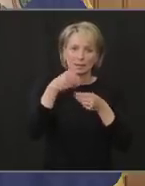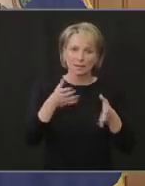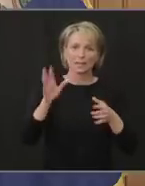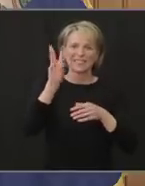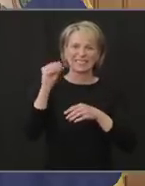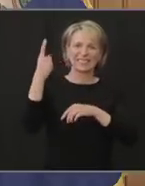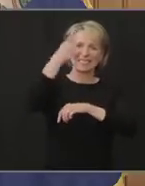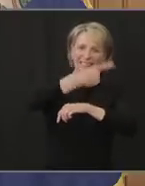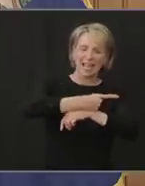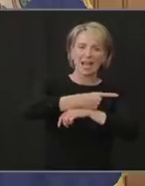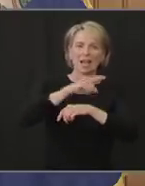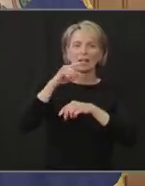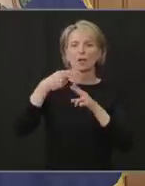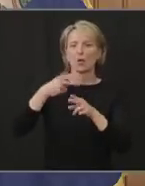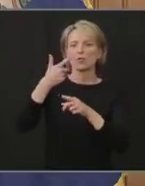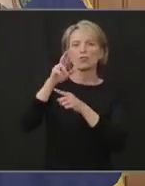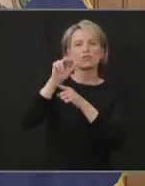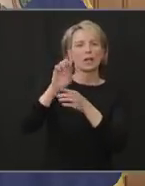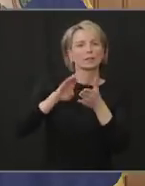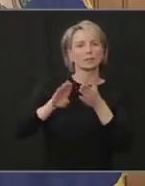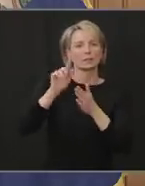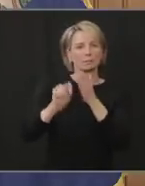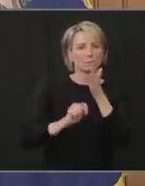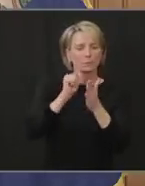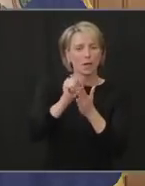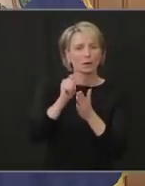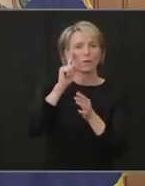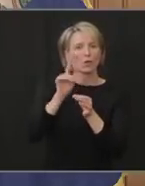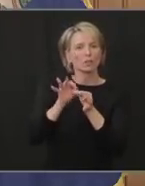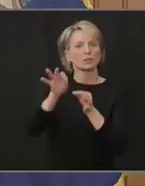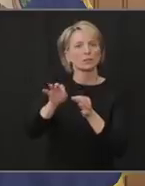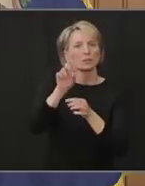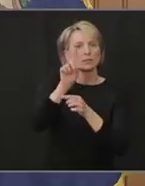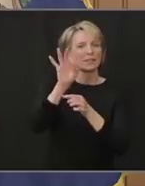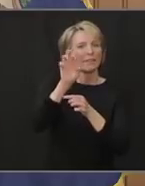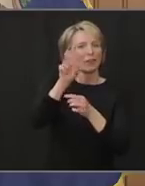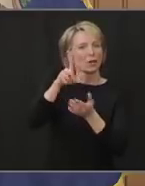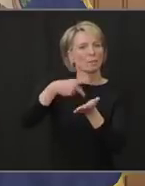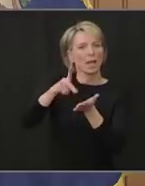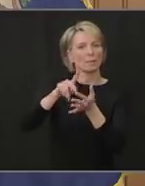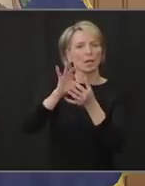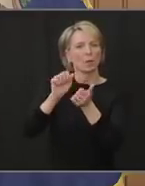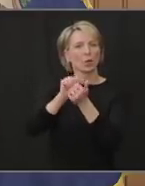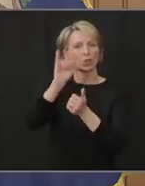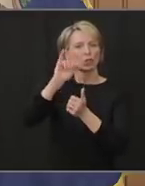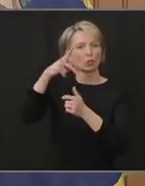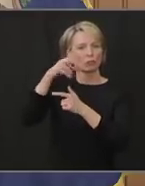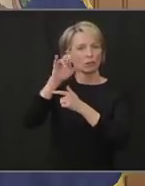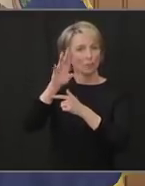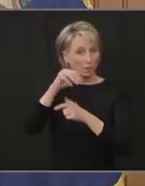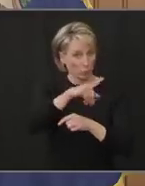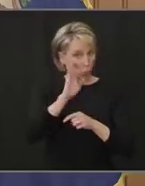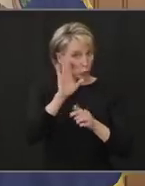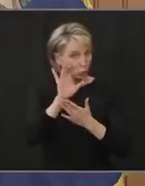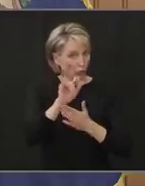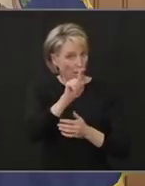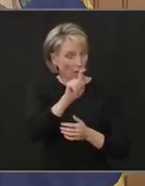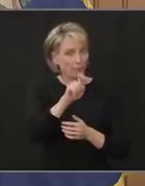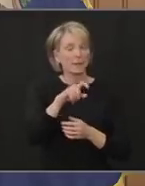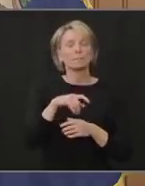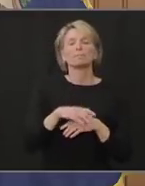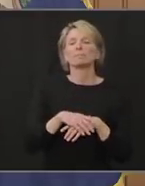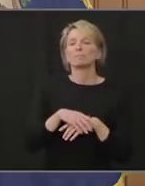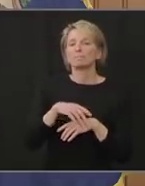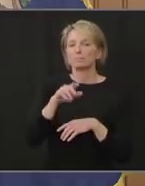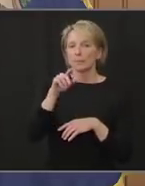extended deferred premium payments. Any more thought on that? Will you be doing it? I talked to one of the insurance presidents